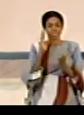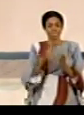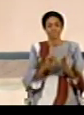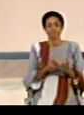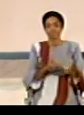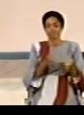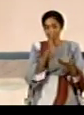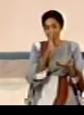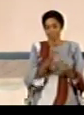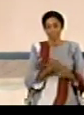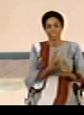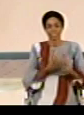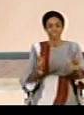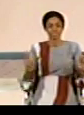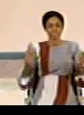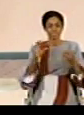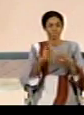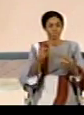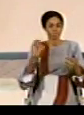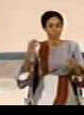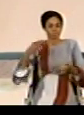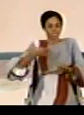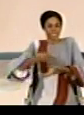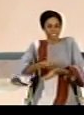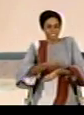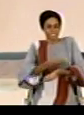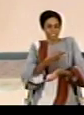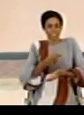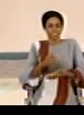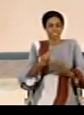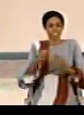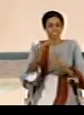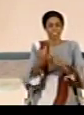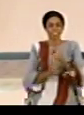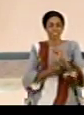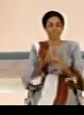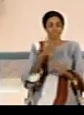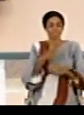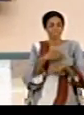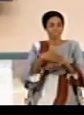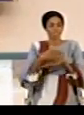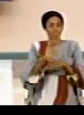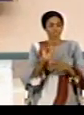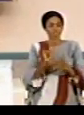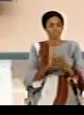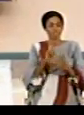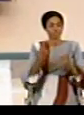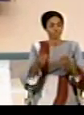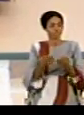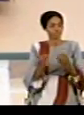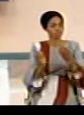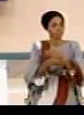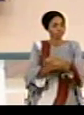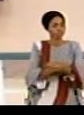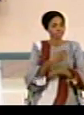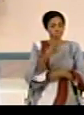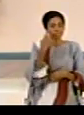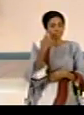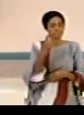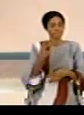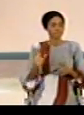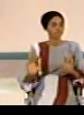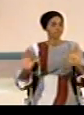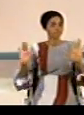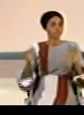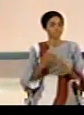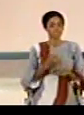very powerful spiritual injection to everyone. After that, you go to your office, you see miracles, you see wonders.